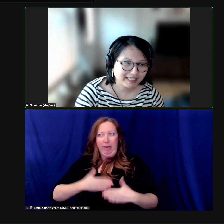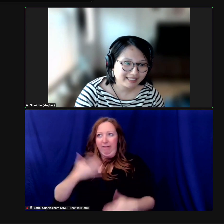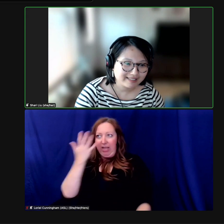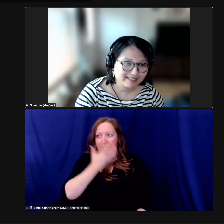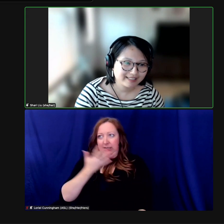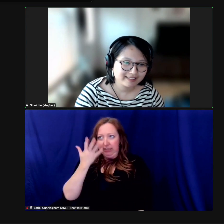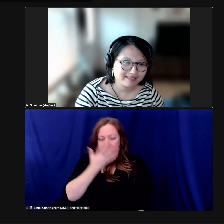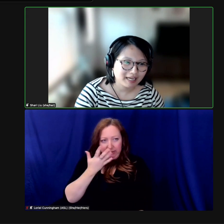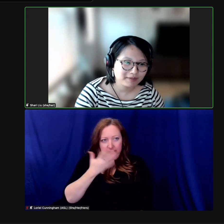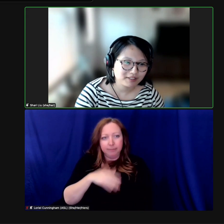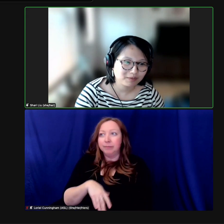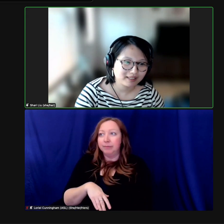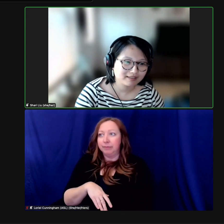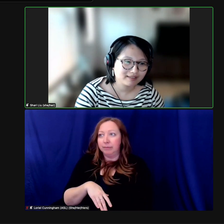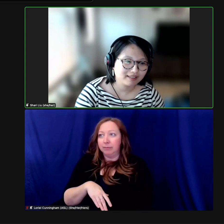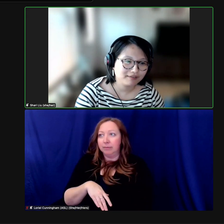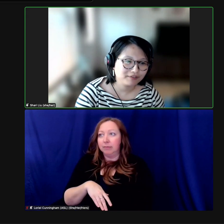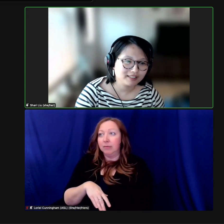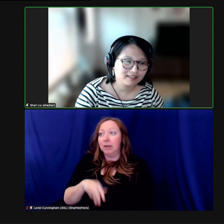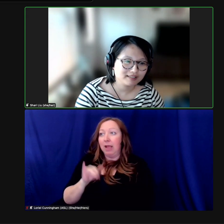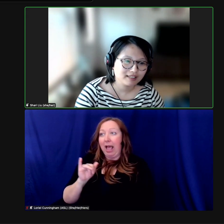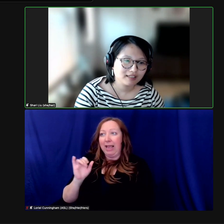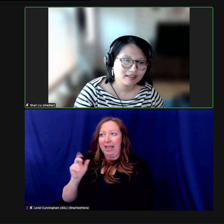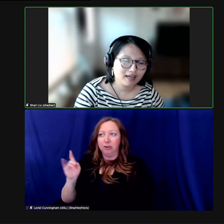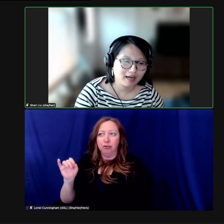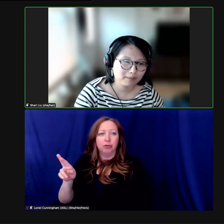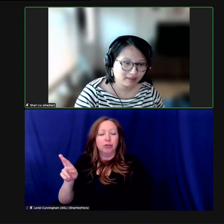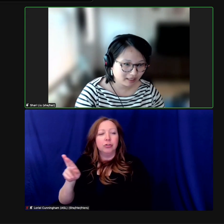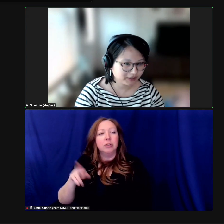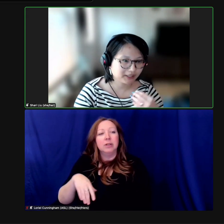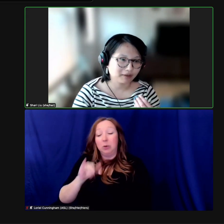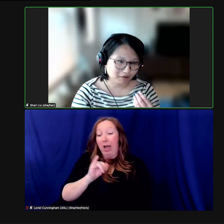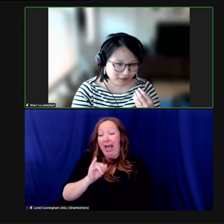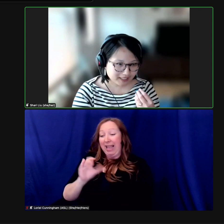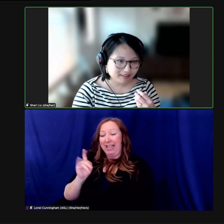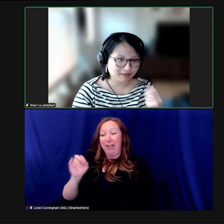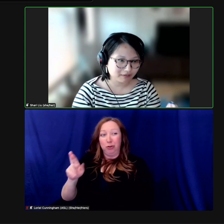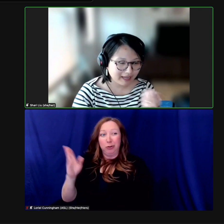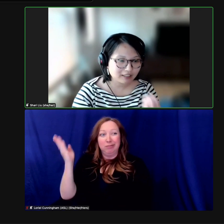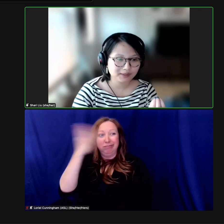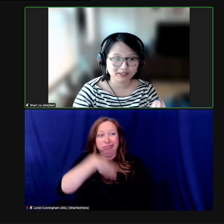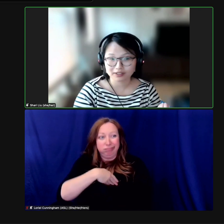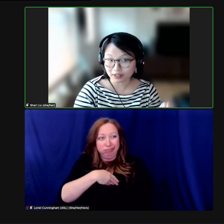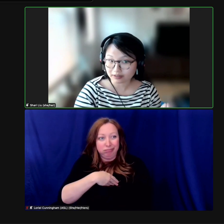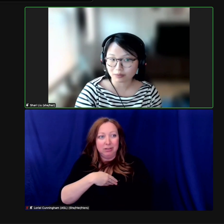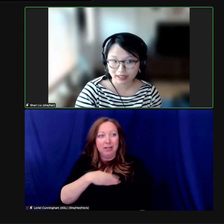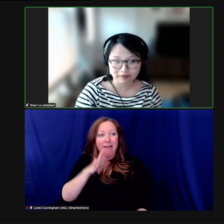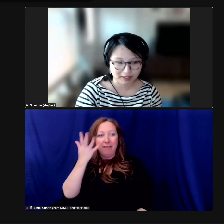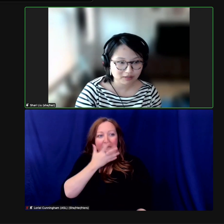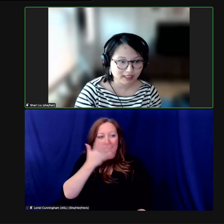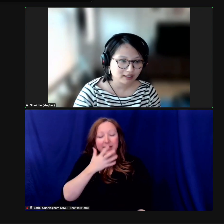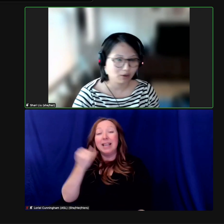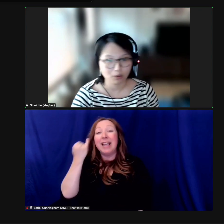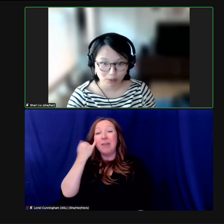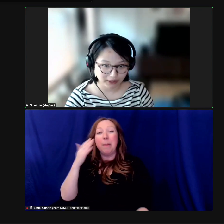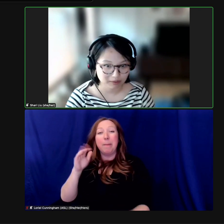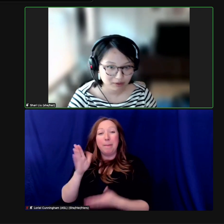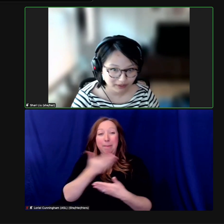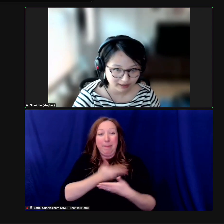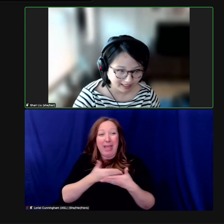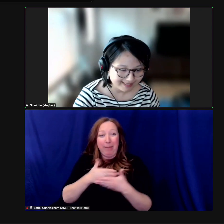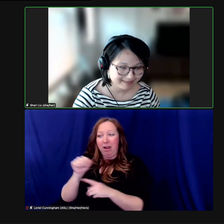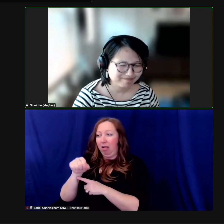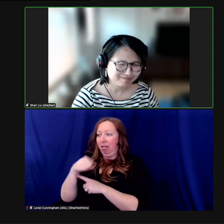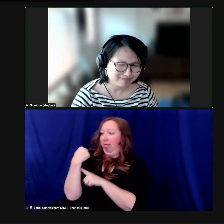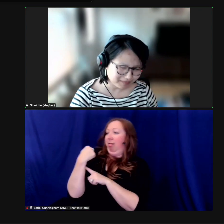As you might guess, this happens when the infant is covering their own face, or in fact, when they're turned away from the screen, or when they're